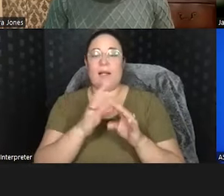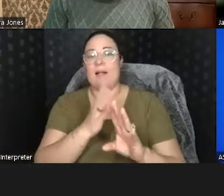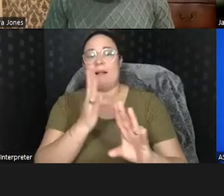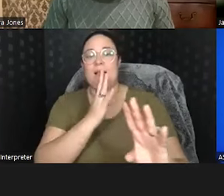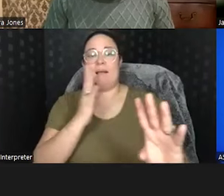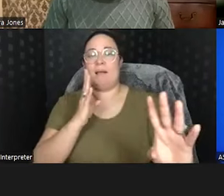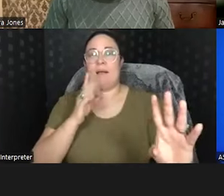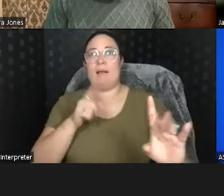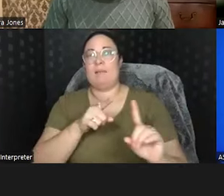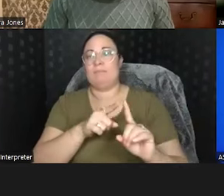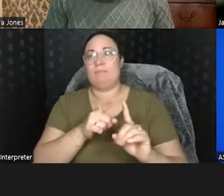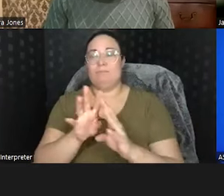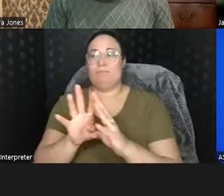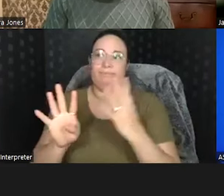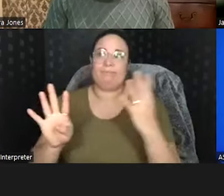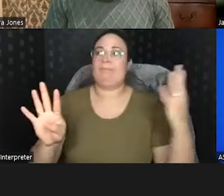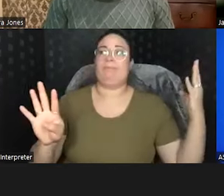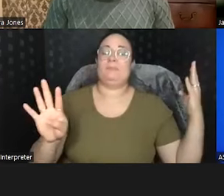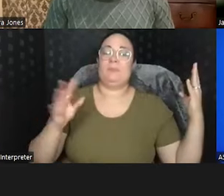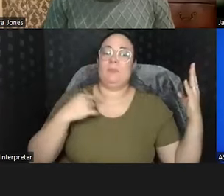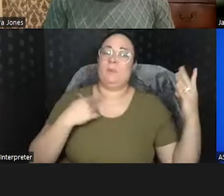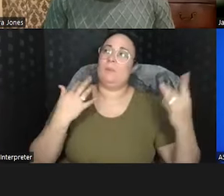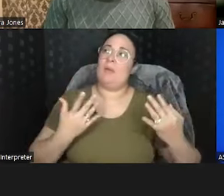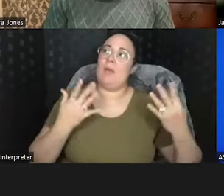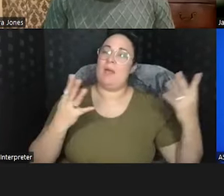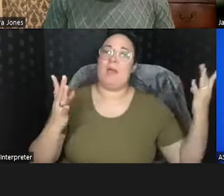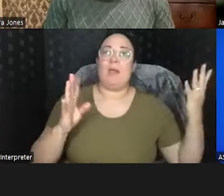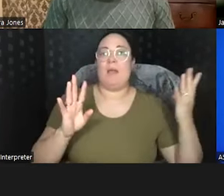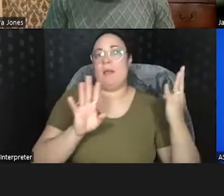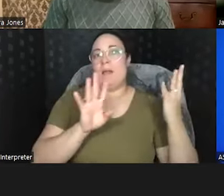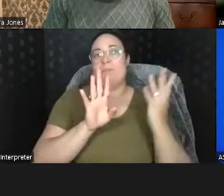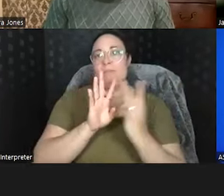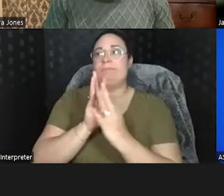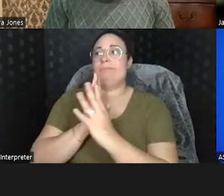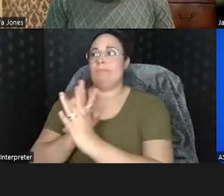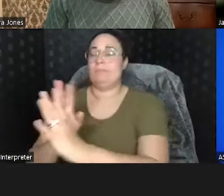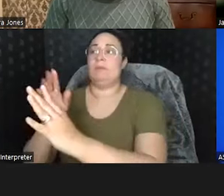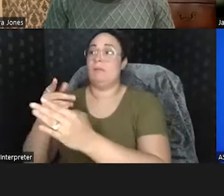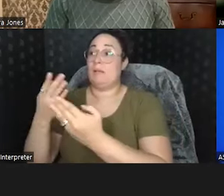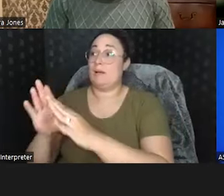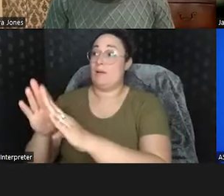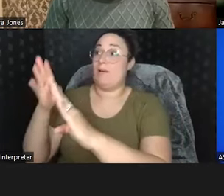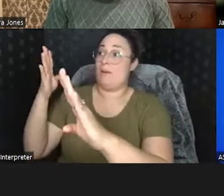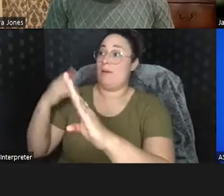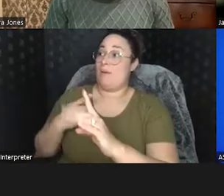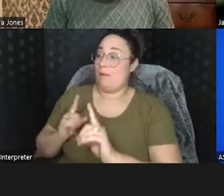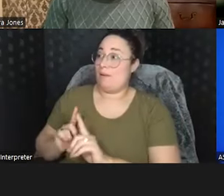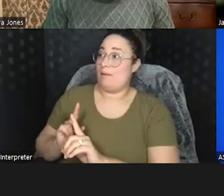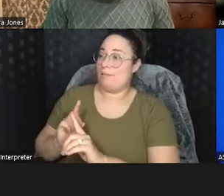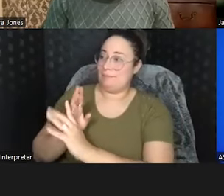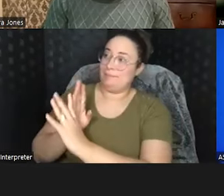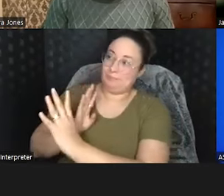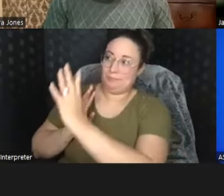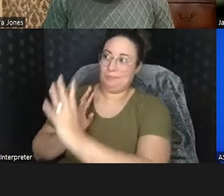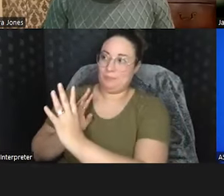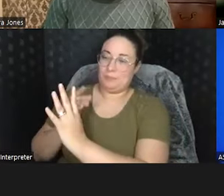corner. So we was in a line a long time. So by the time we got to the entrance of the door to